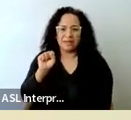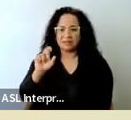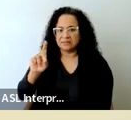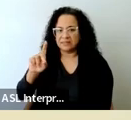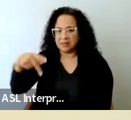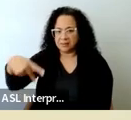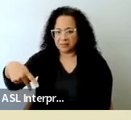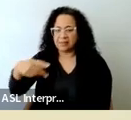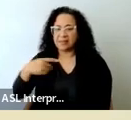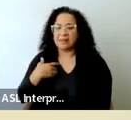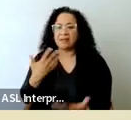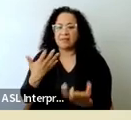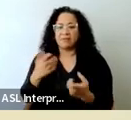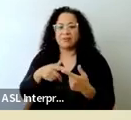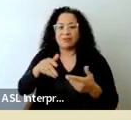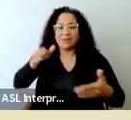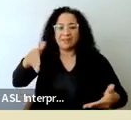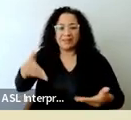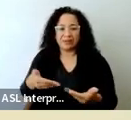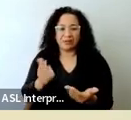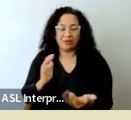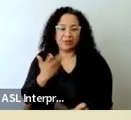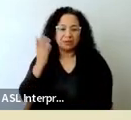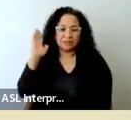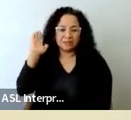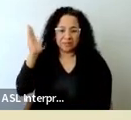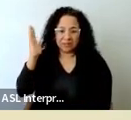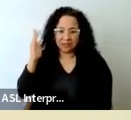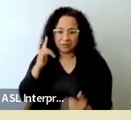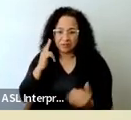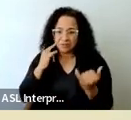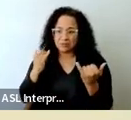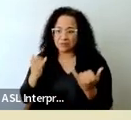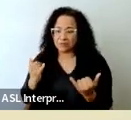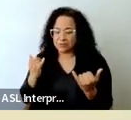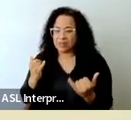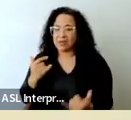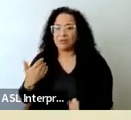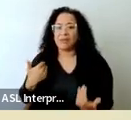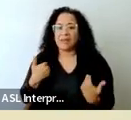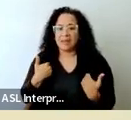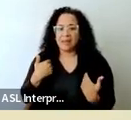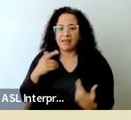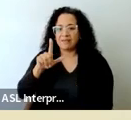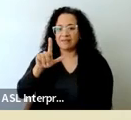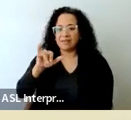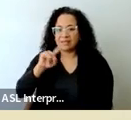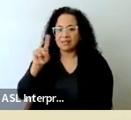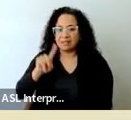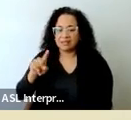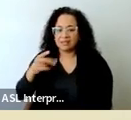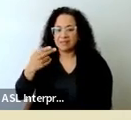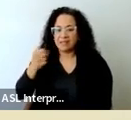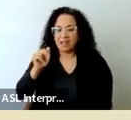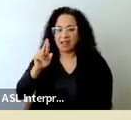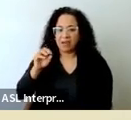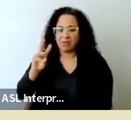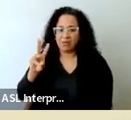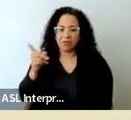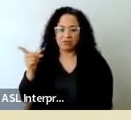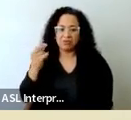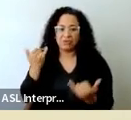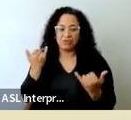I would like to introduce our speakers for today. We have Liz Harrow. She